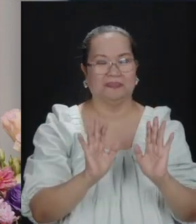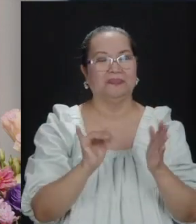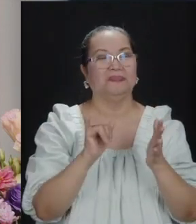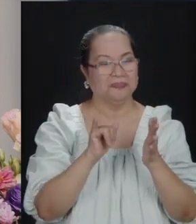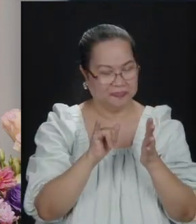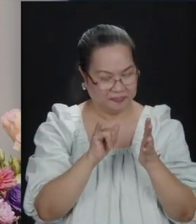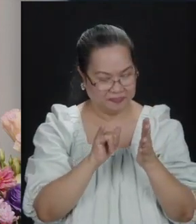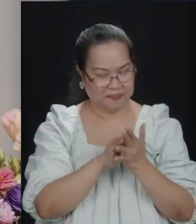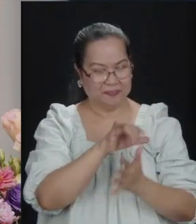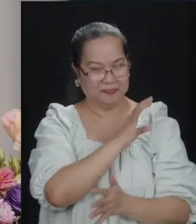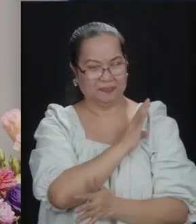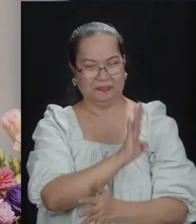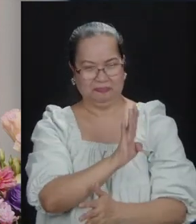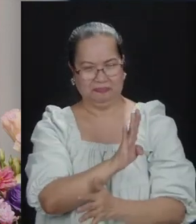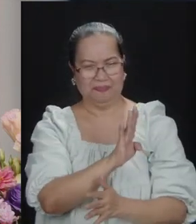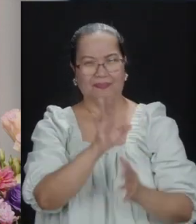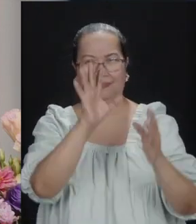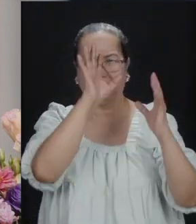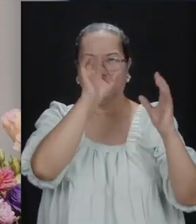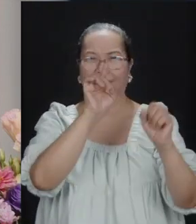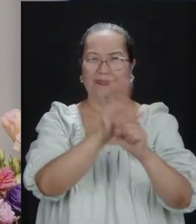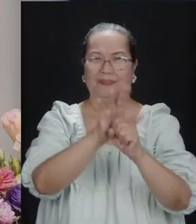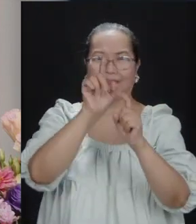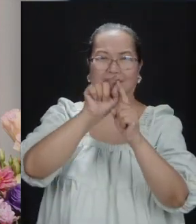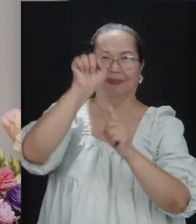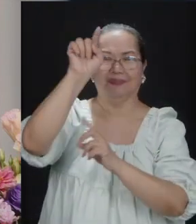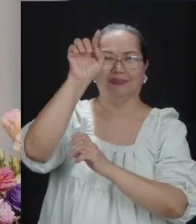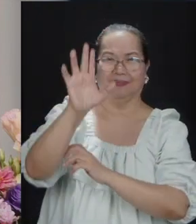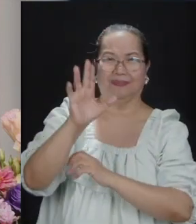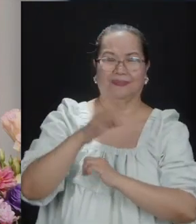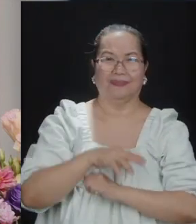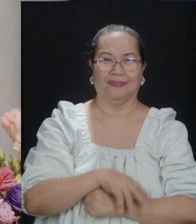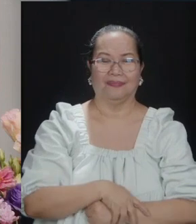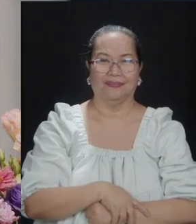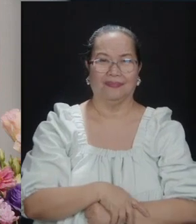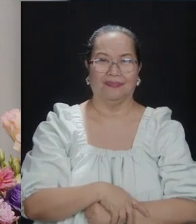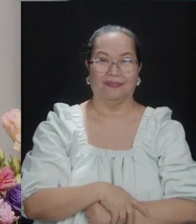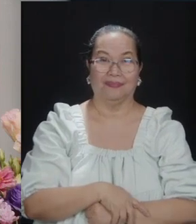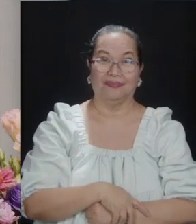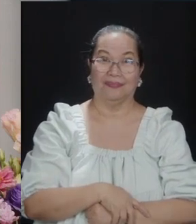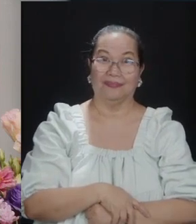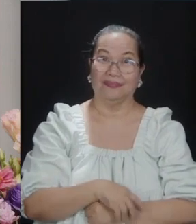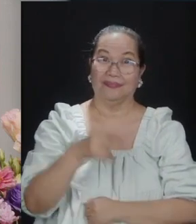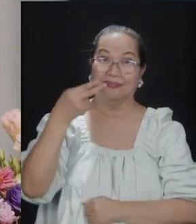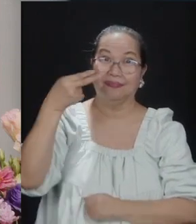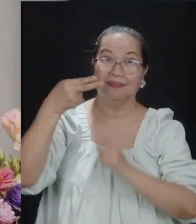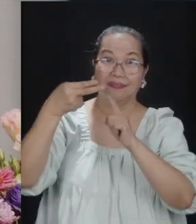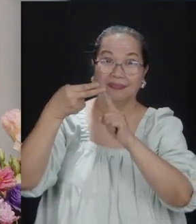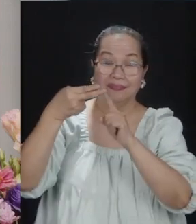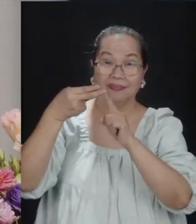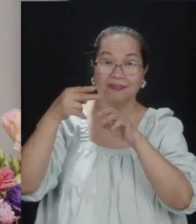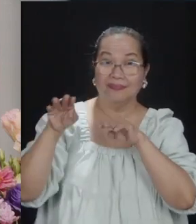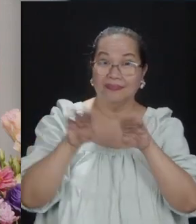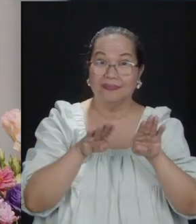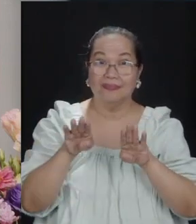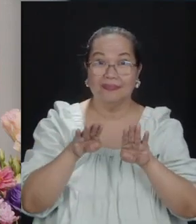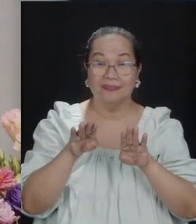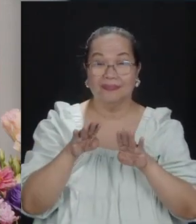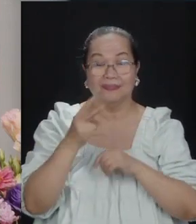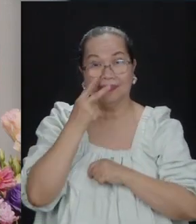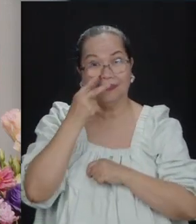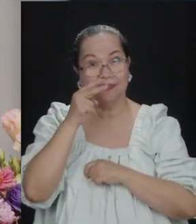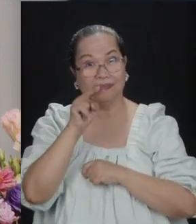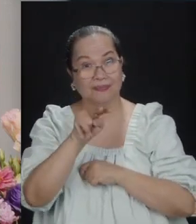a bold promise to make before God. Now, Hannah's demeanor at the temple caught the attention